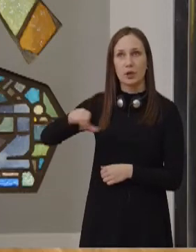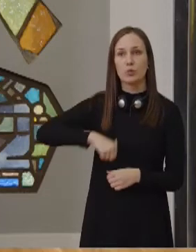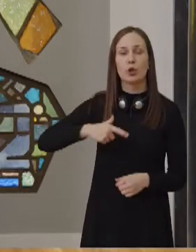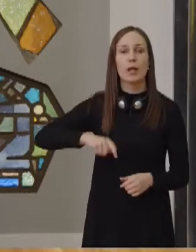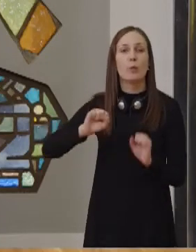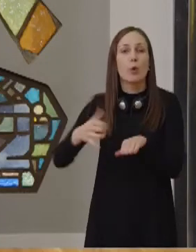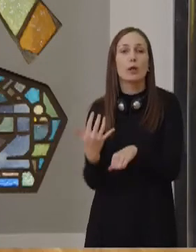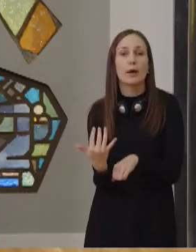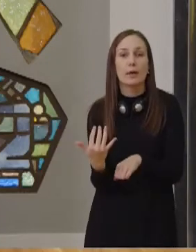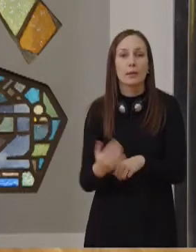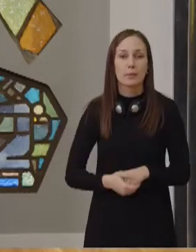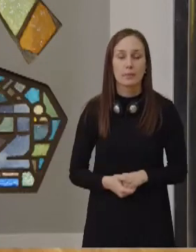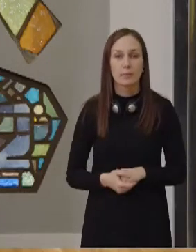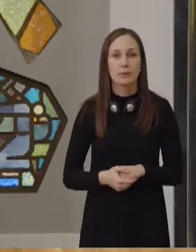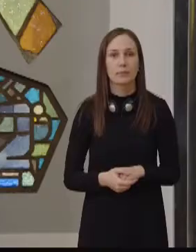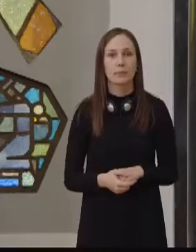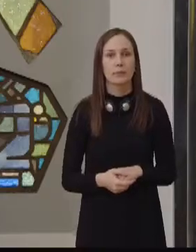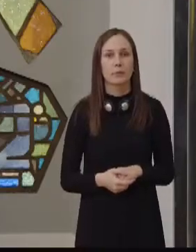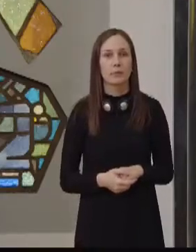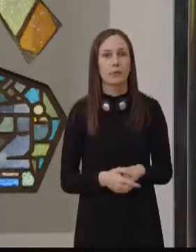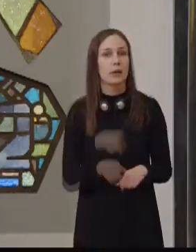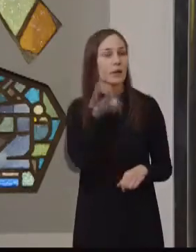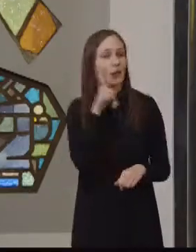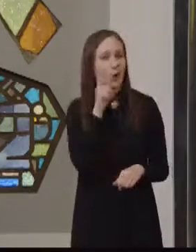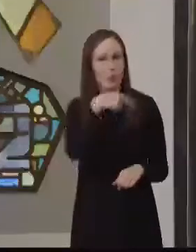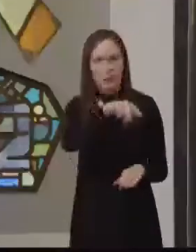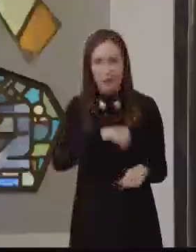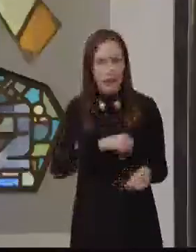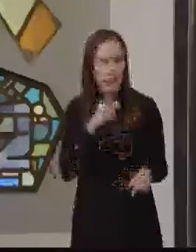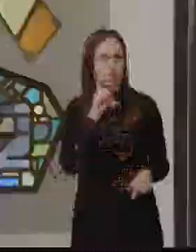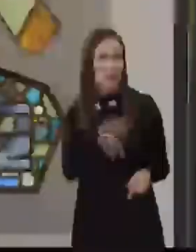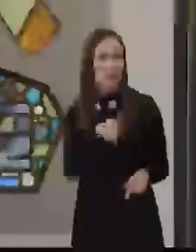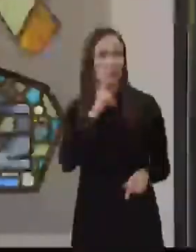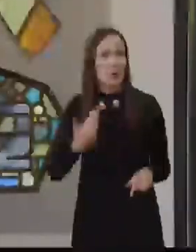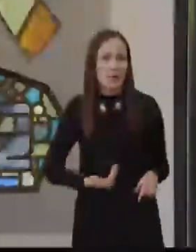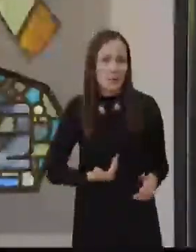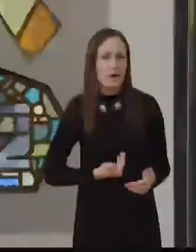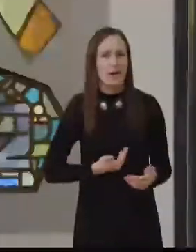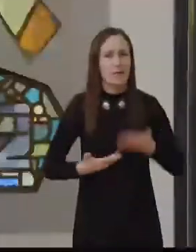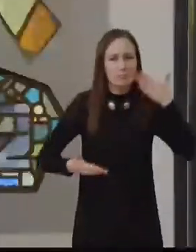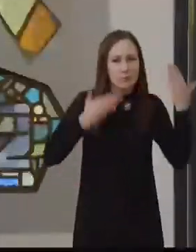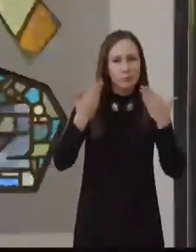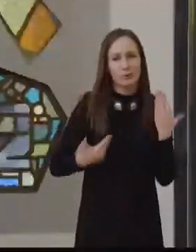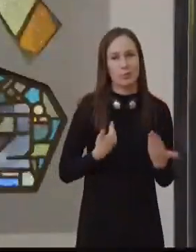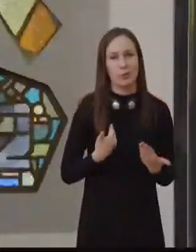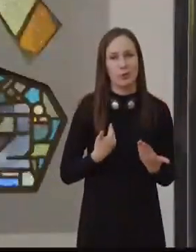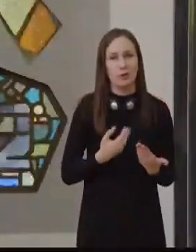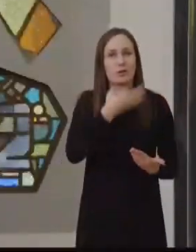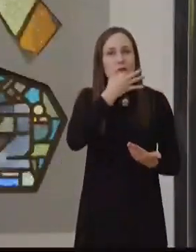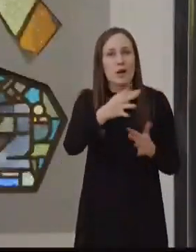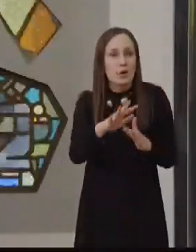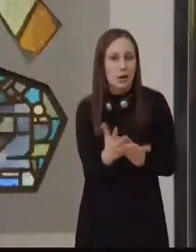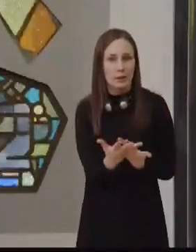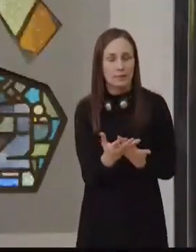don't know what are we waiting for. Raso, how long can people wait? Well, young people are not willing